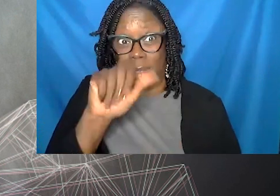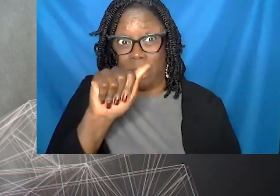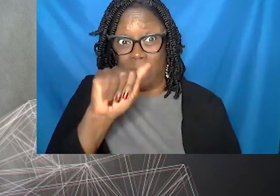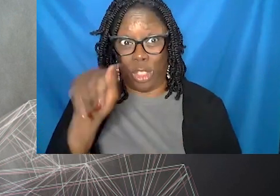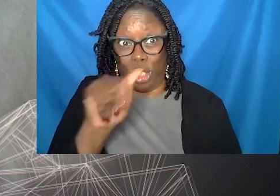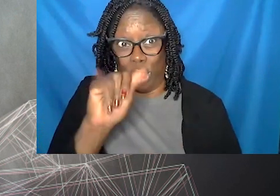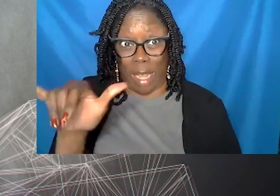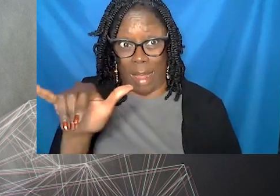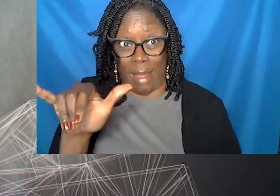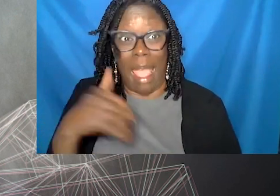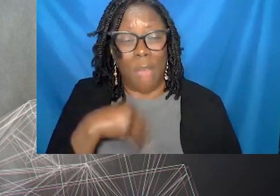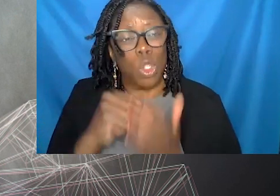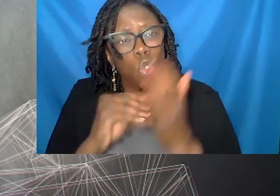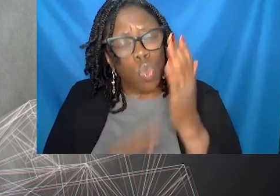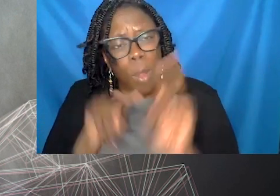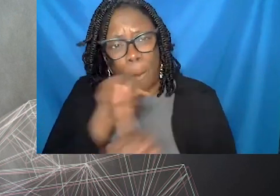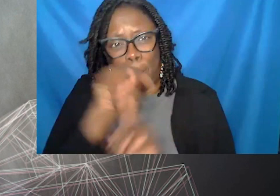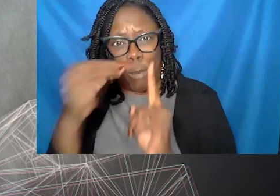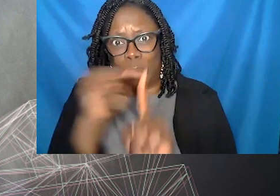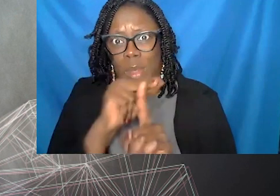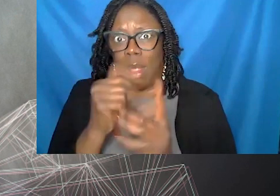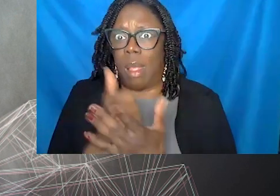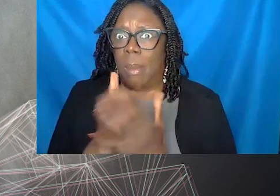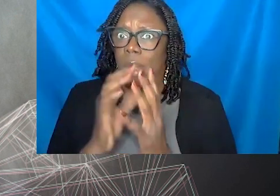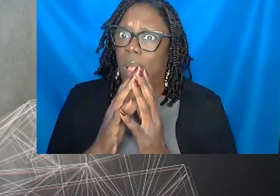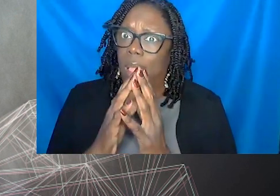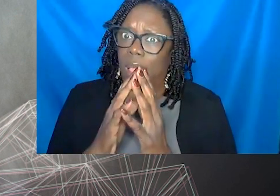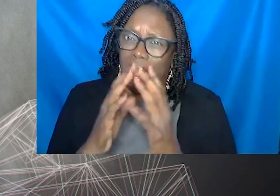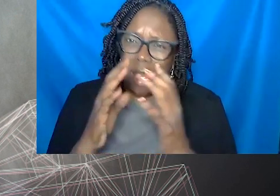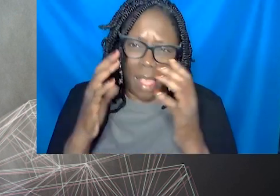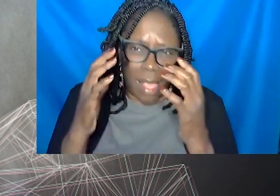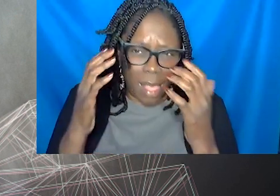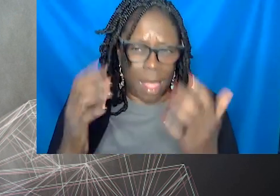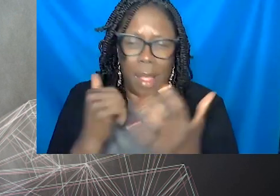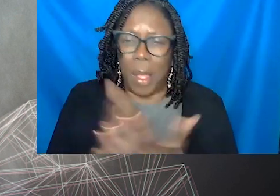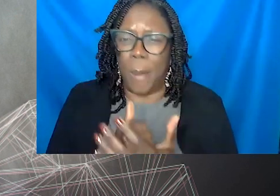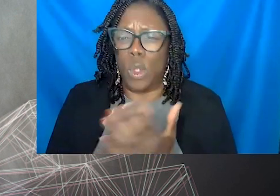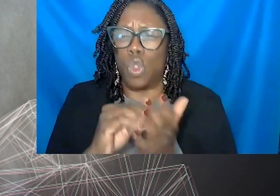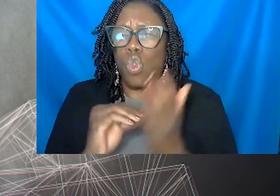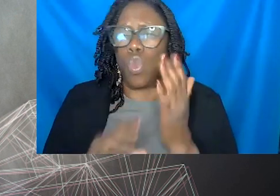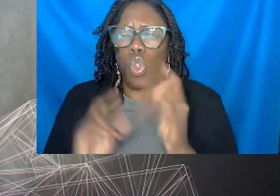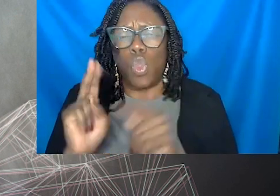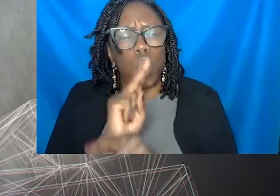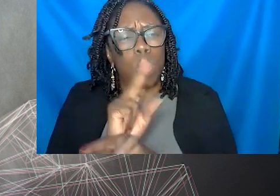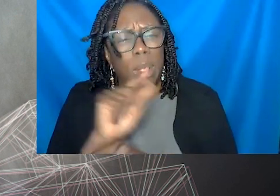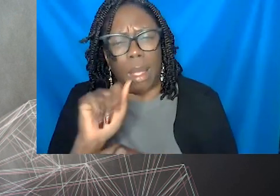student perspective has really helped us in understanding a lot of the ways that students are actually using it,